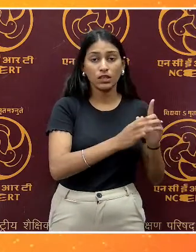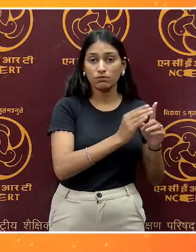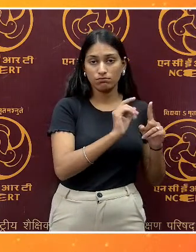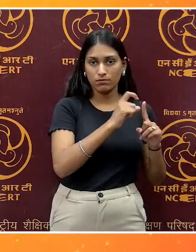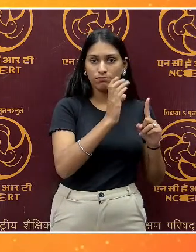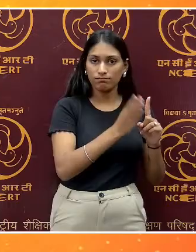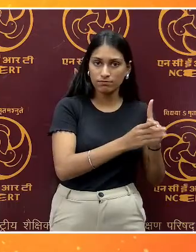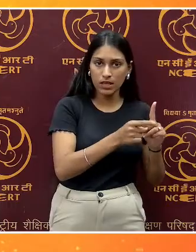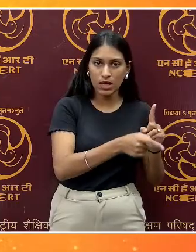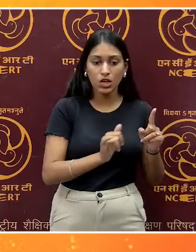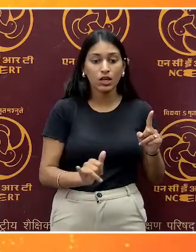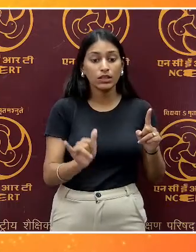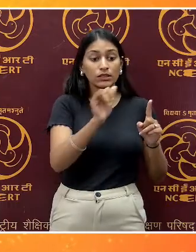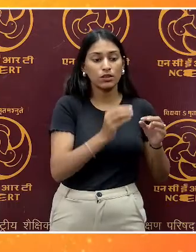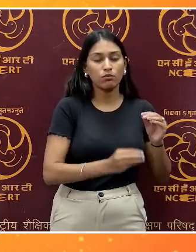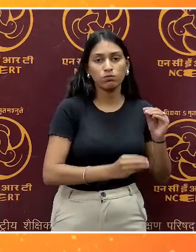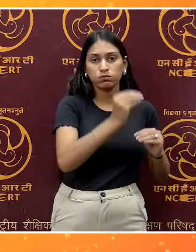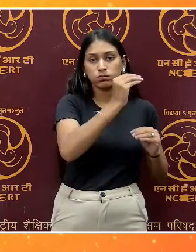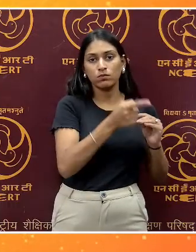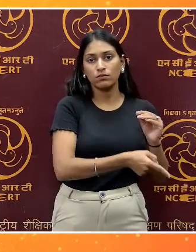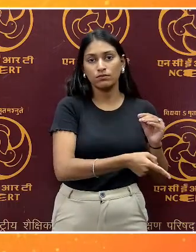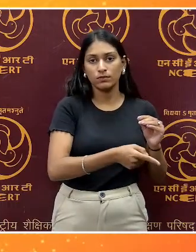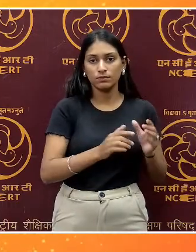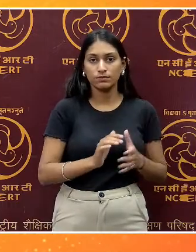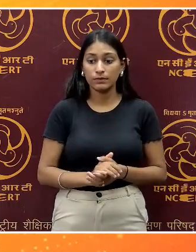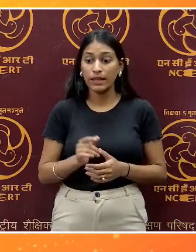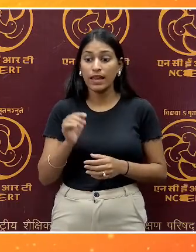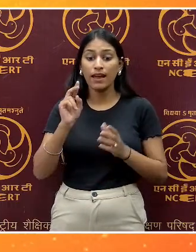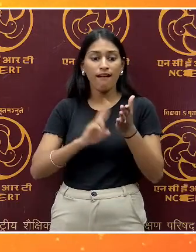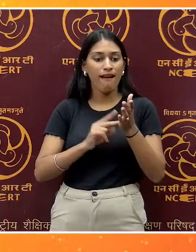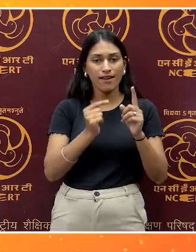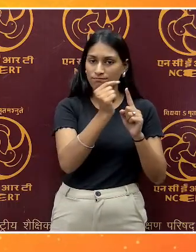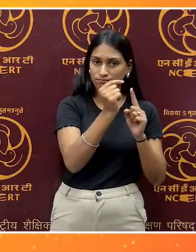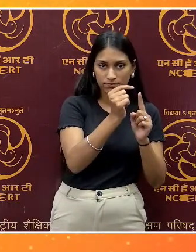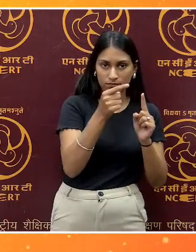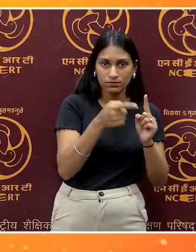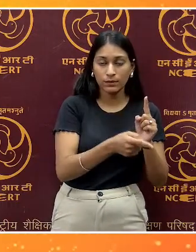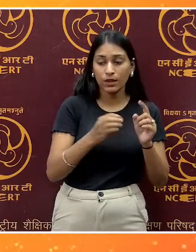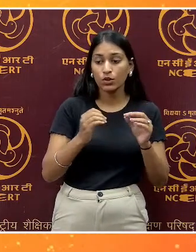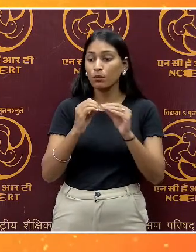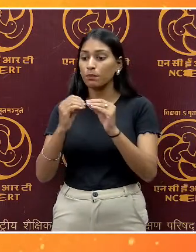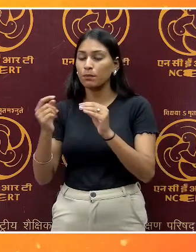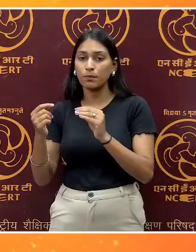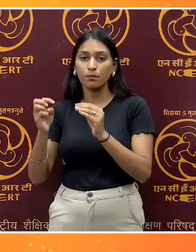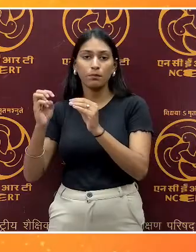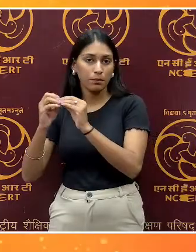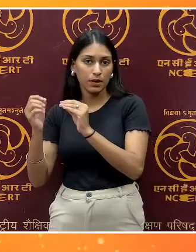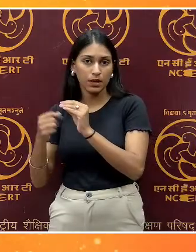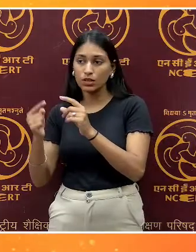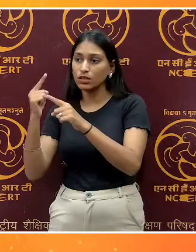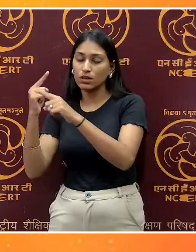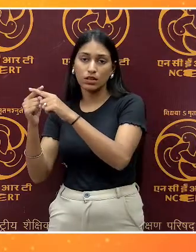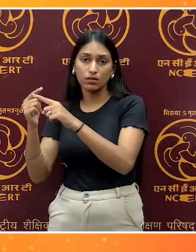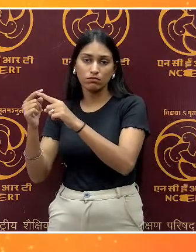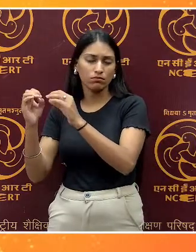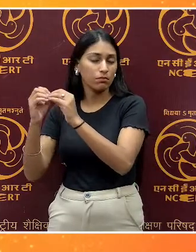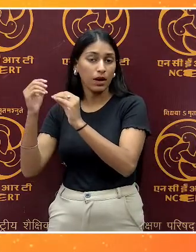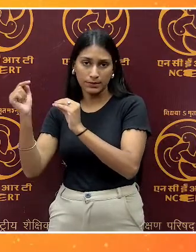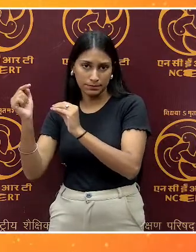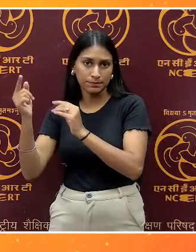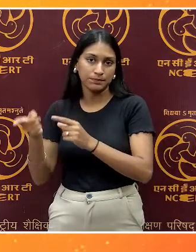0. Alternately, if n is negative, then the direction will be West. reversed. Yes, of